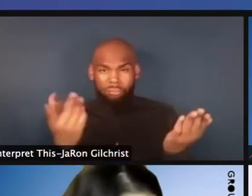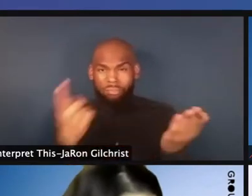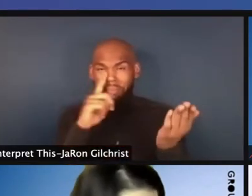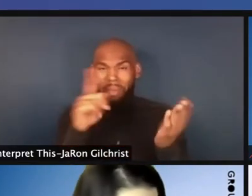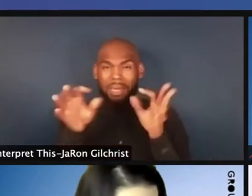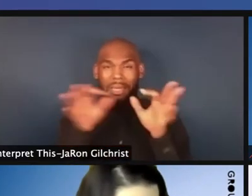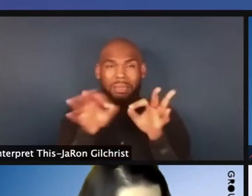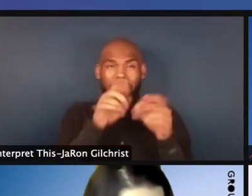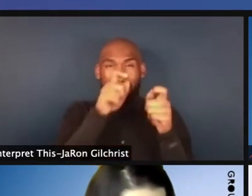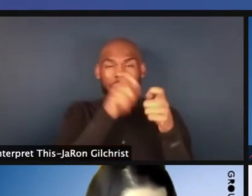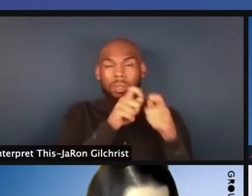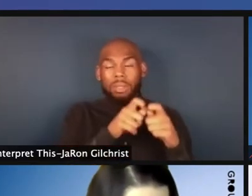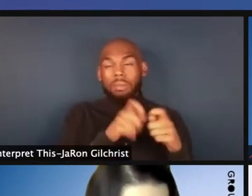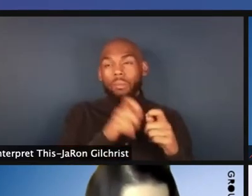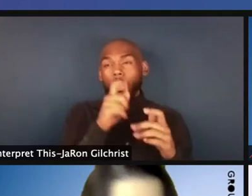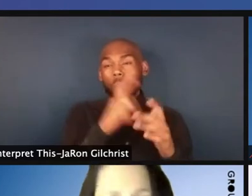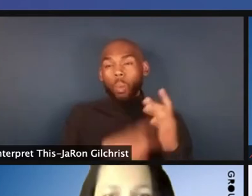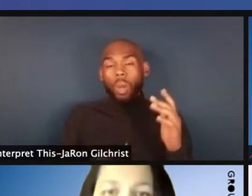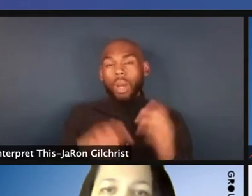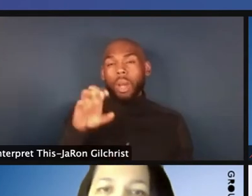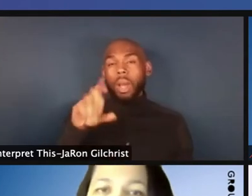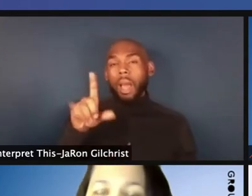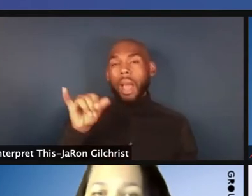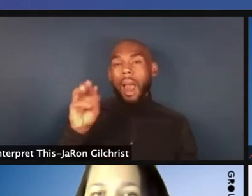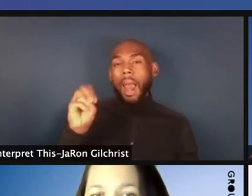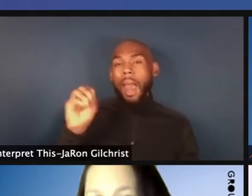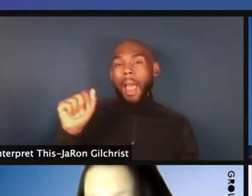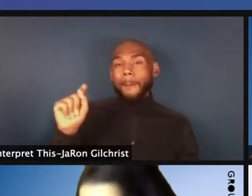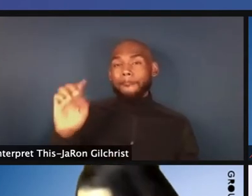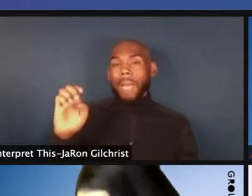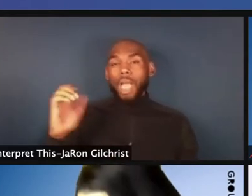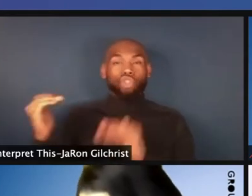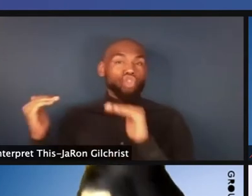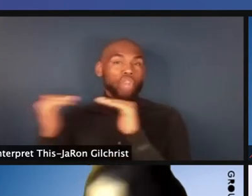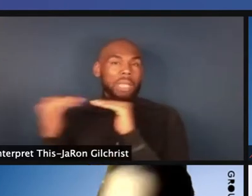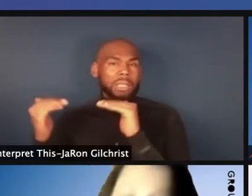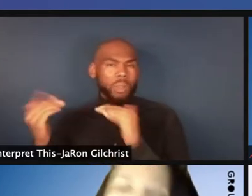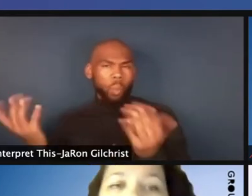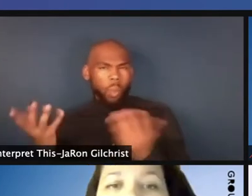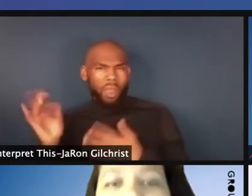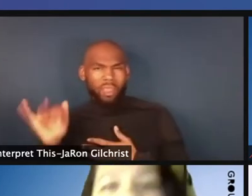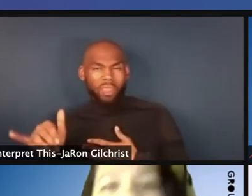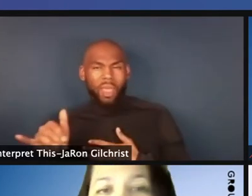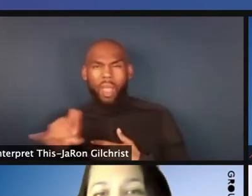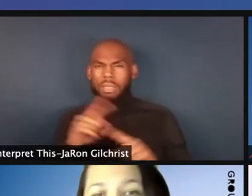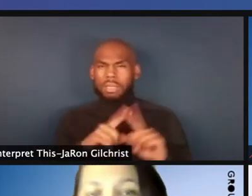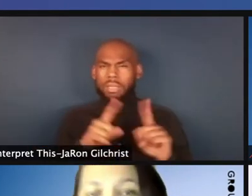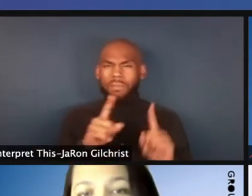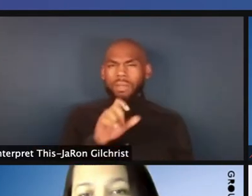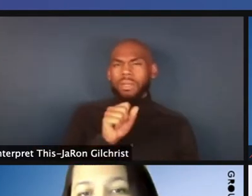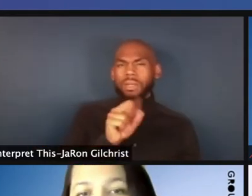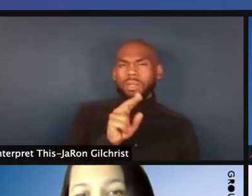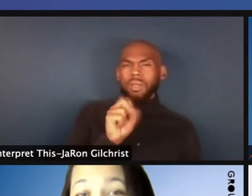the specifics of what climate justice is and why it differs from sustainability and